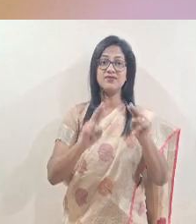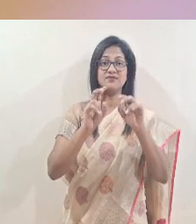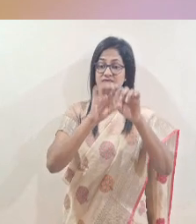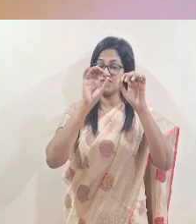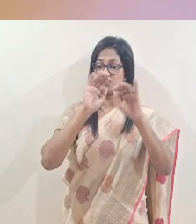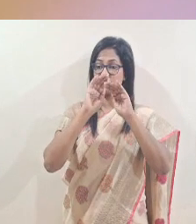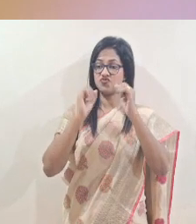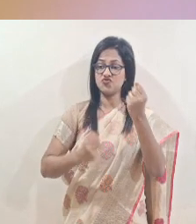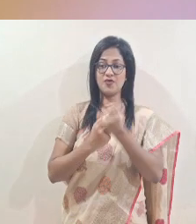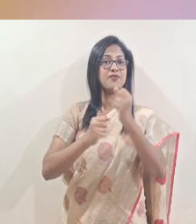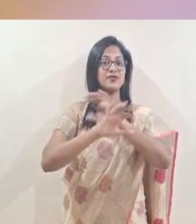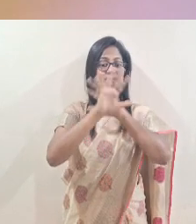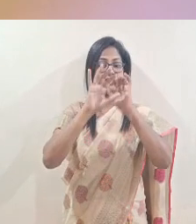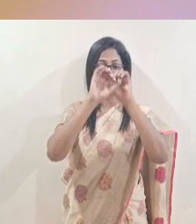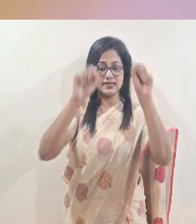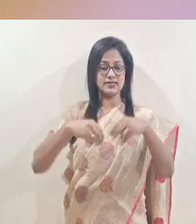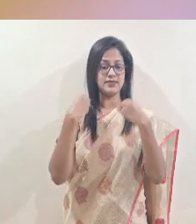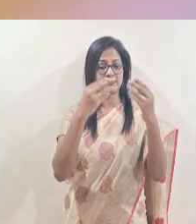thing.